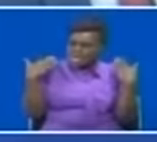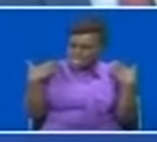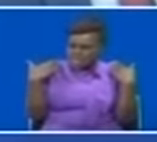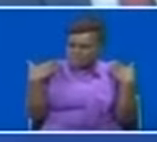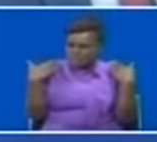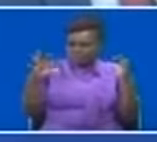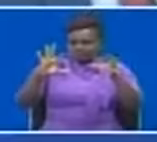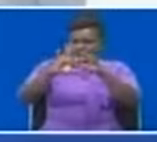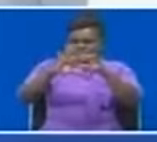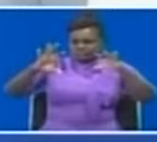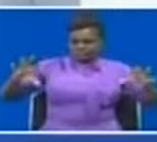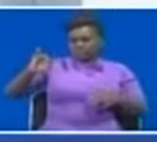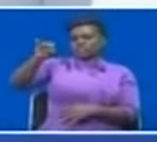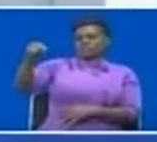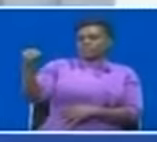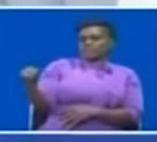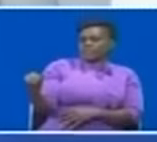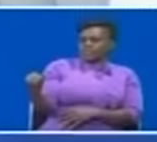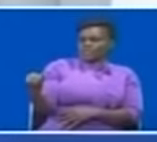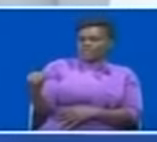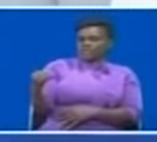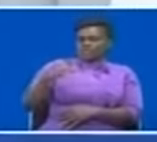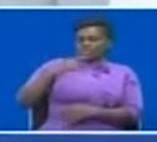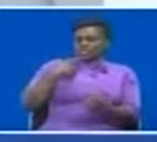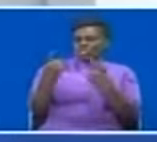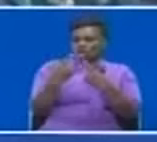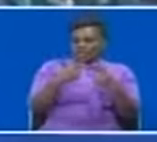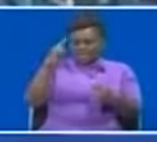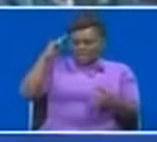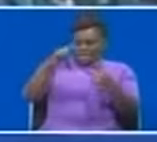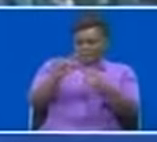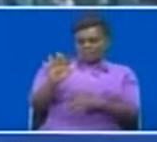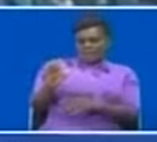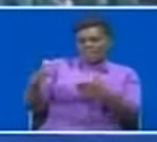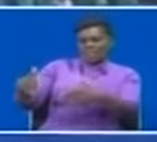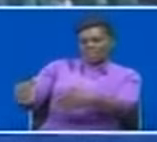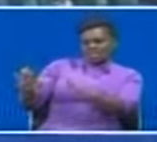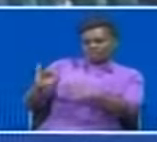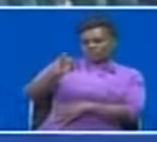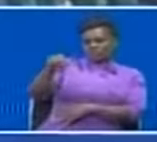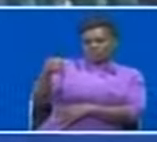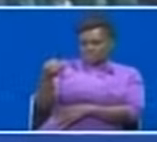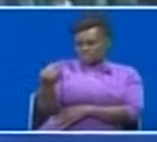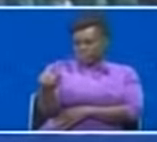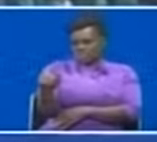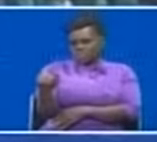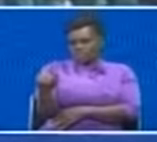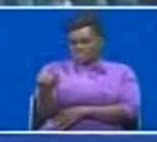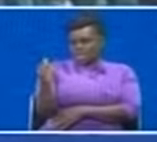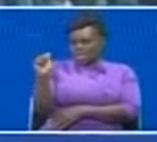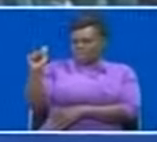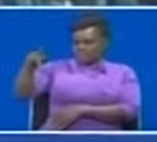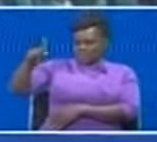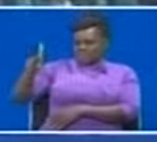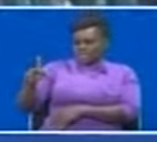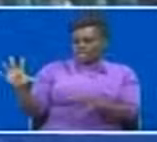severed links with the Jubilee leadership, was charting out his course, ditching the Alliance Party of Kenya Party, APK,